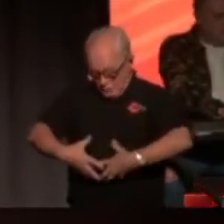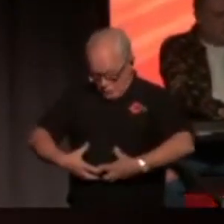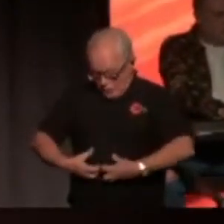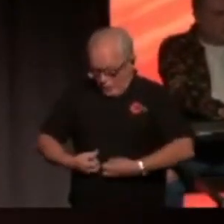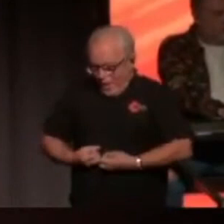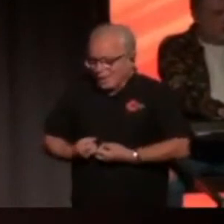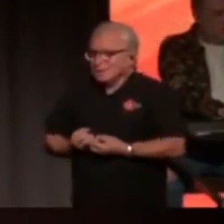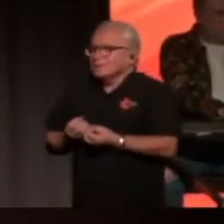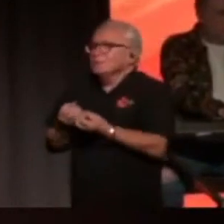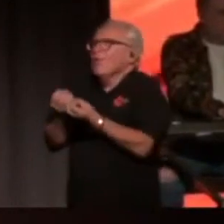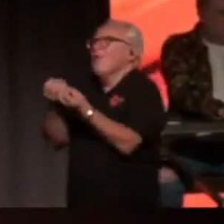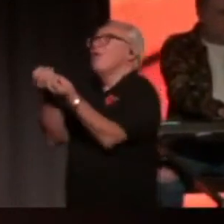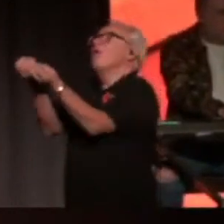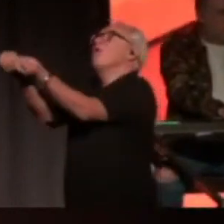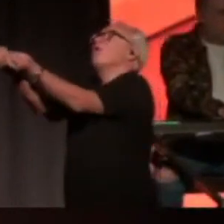Choose this day